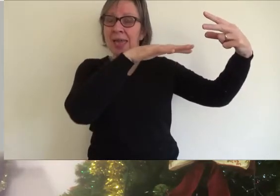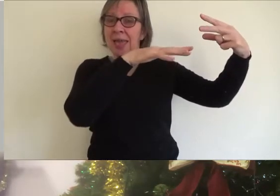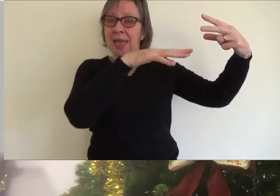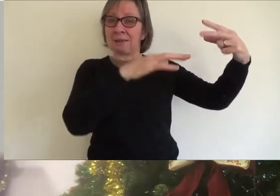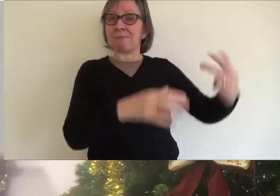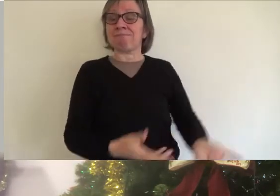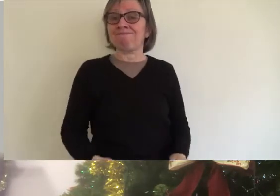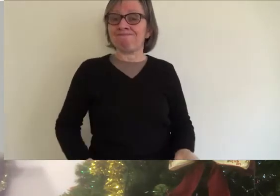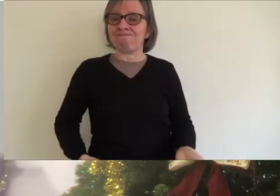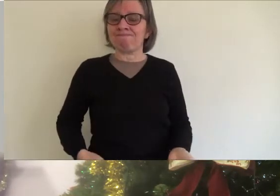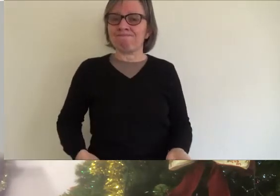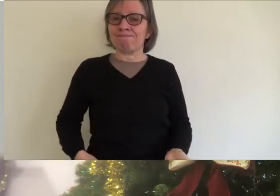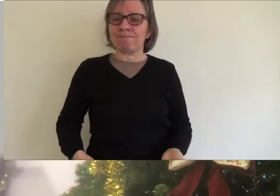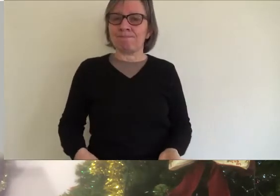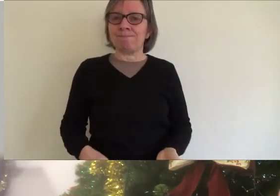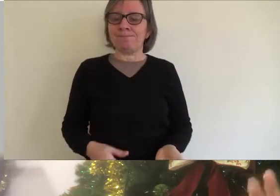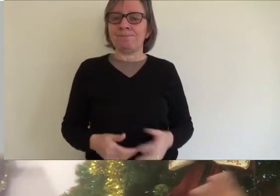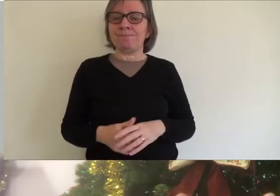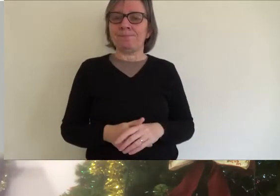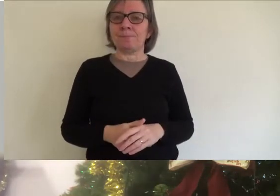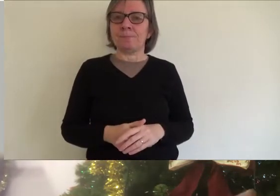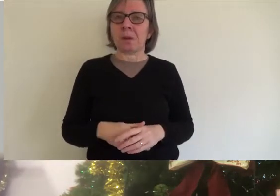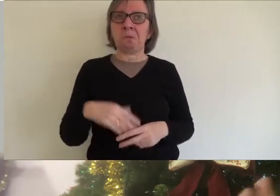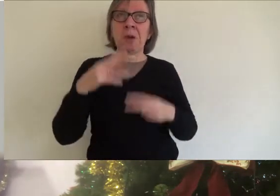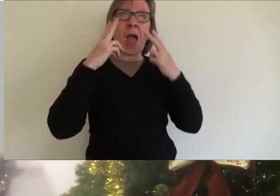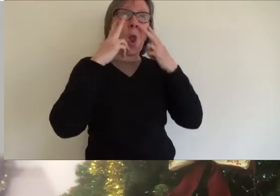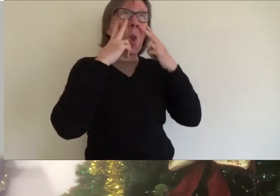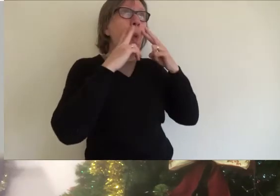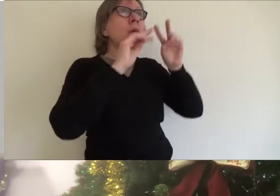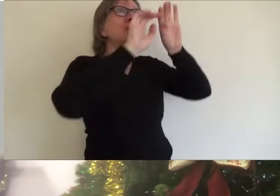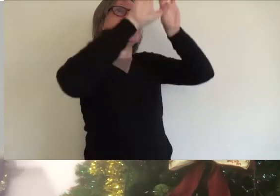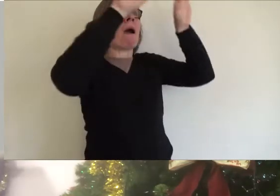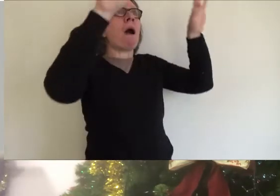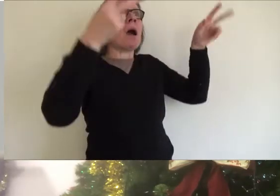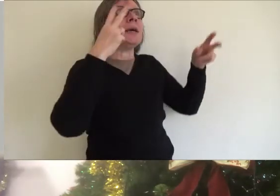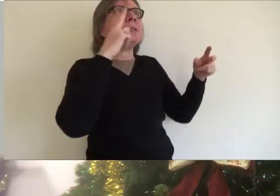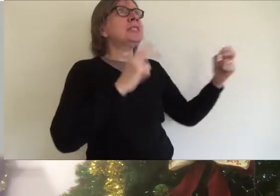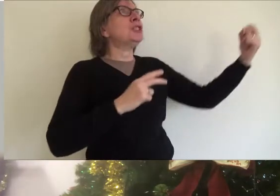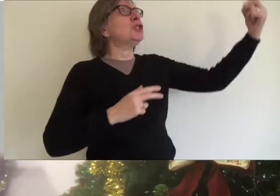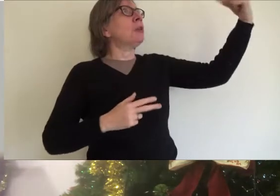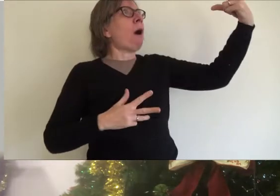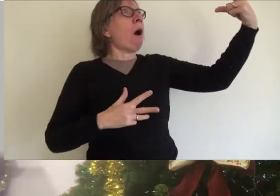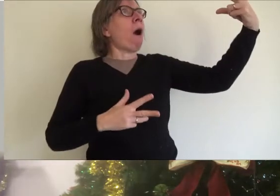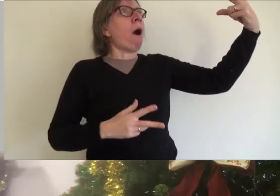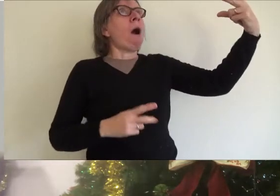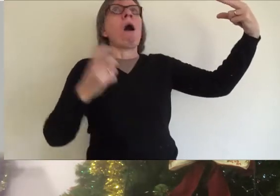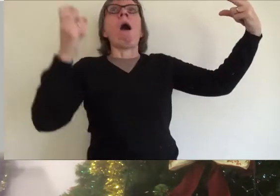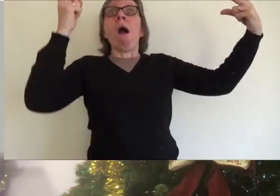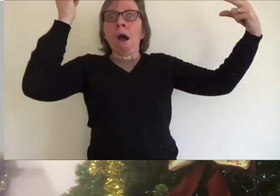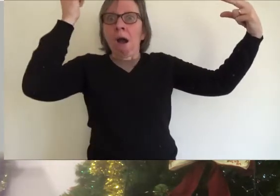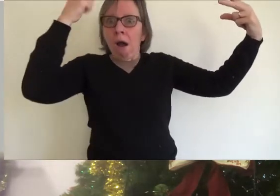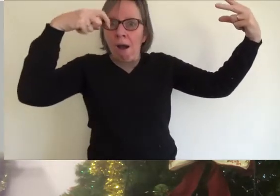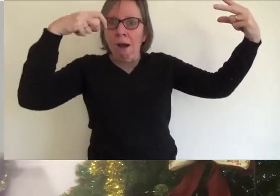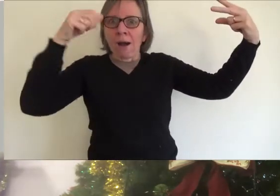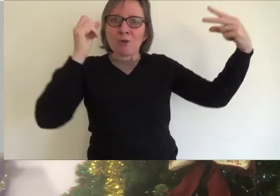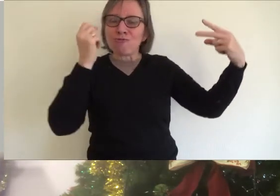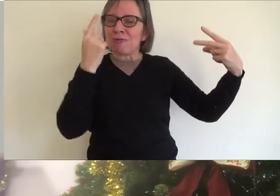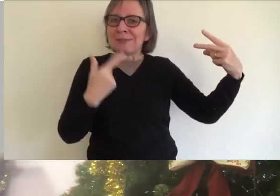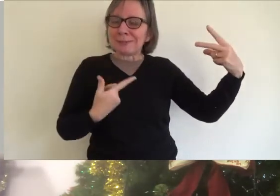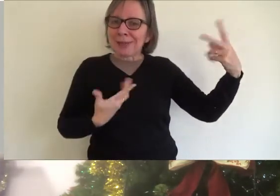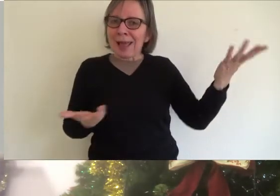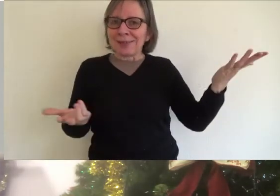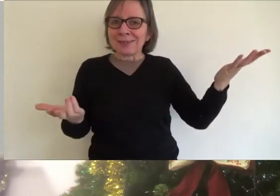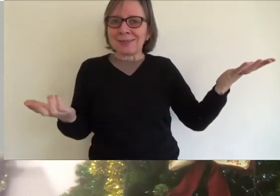Israel. And maybe when they were looking at the skies, they saw that star and thought, oh, and things started to click. But God